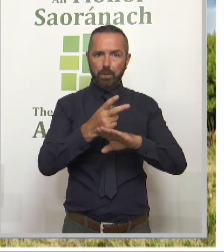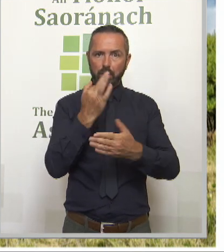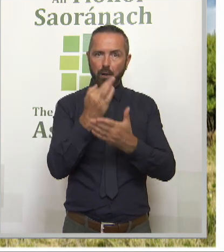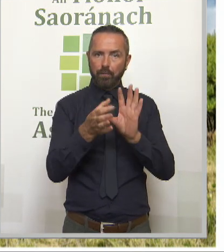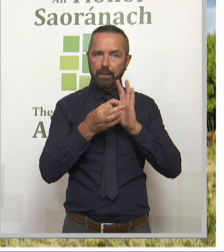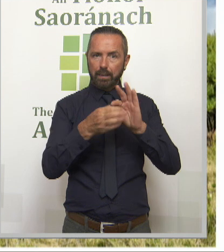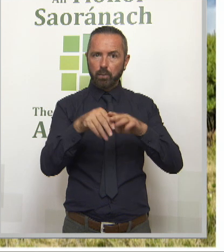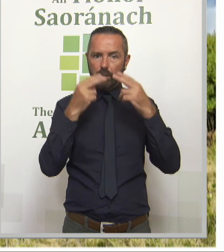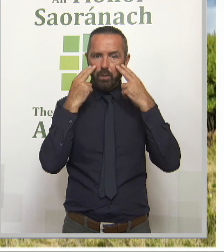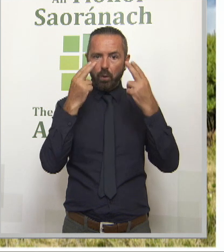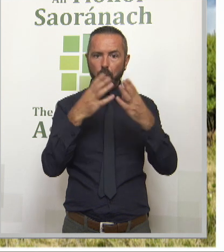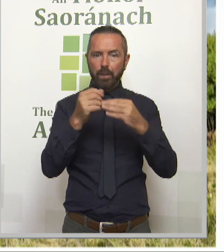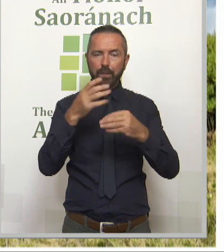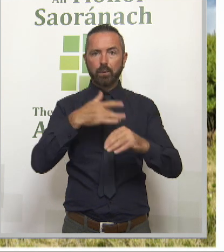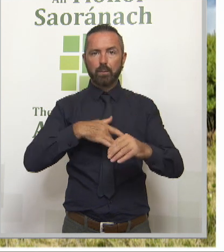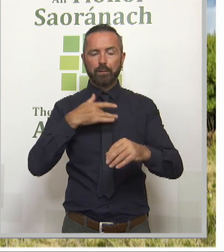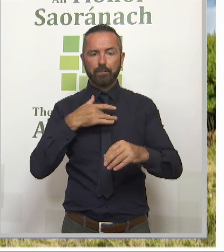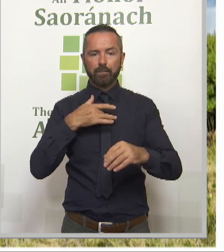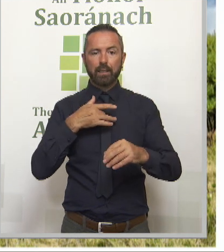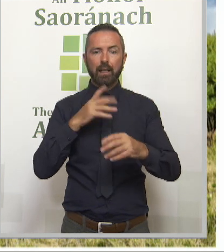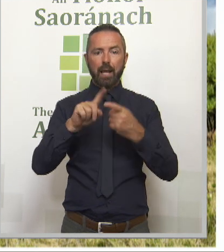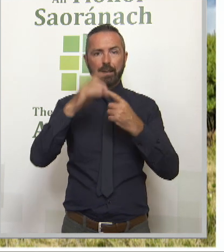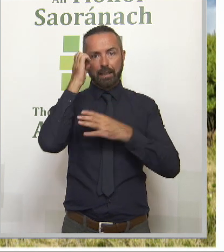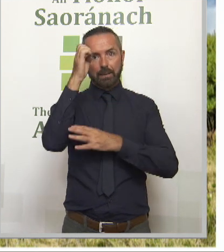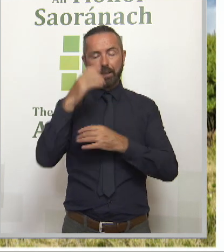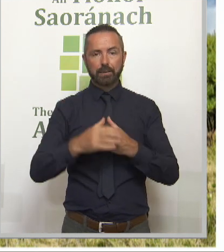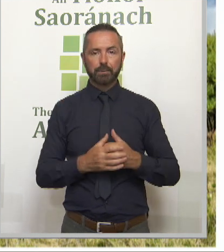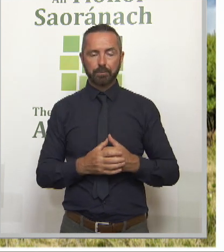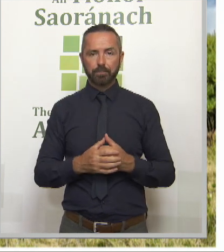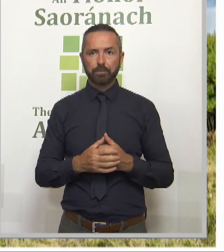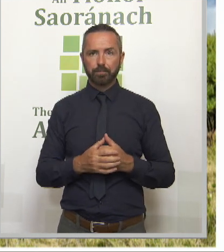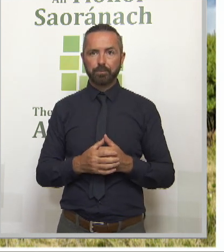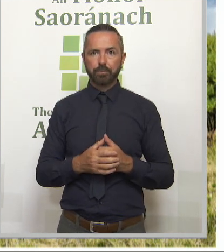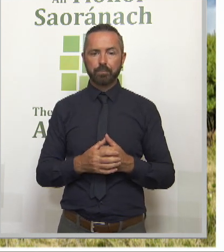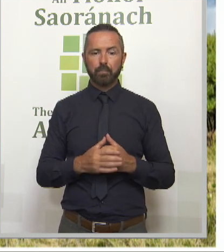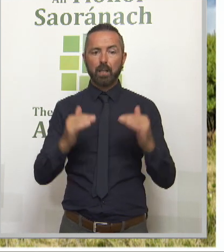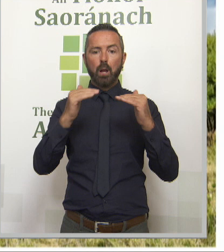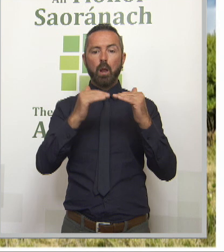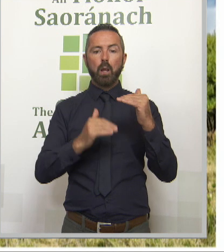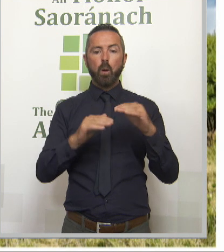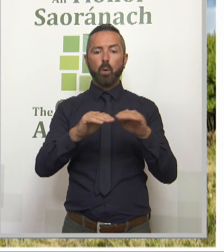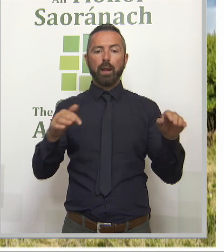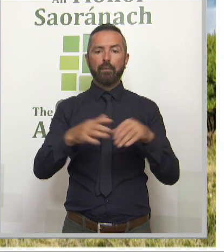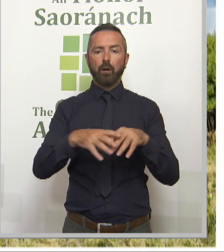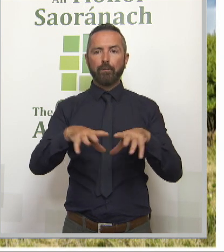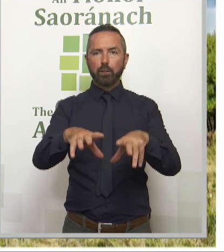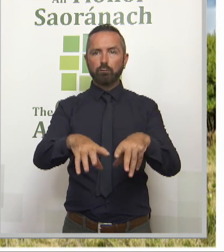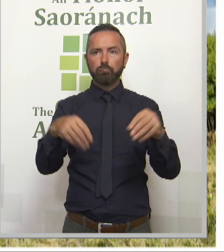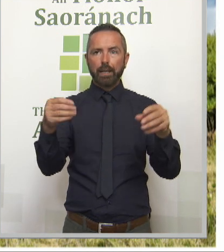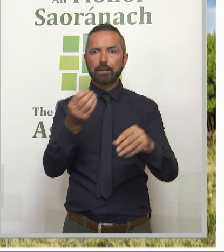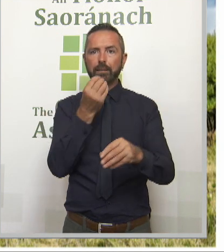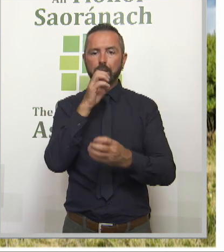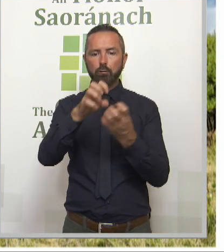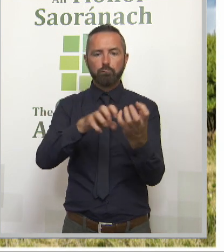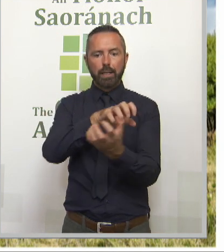of normal storms that we would expect in the scheme of things. Low levels of grazing as well can also